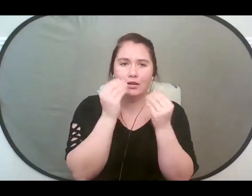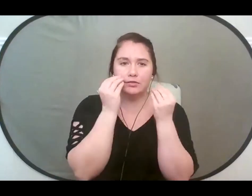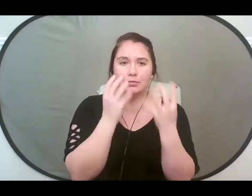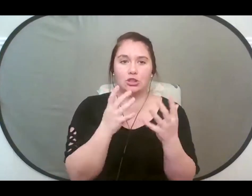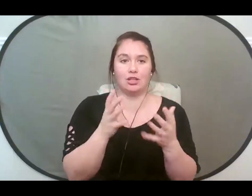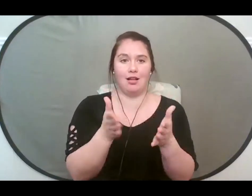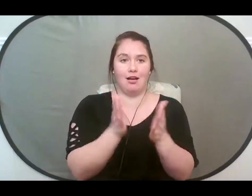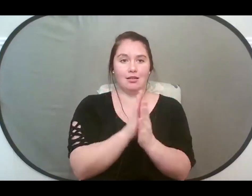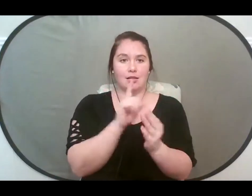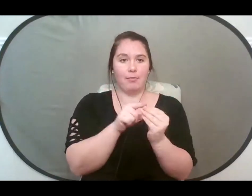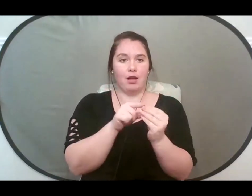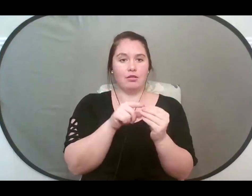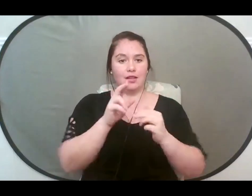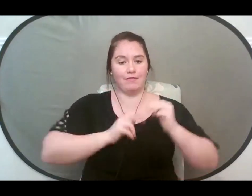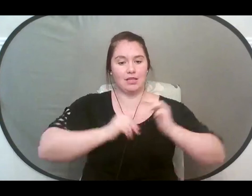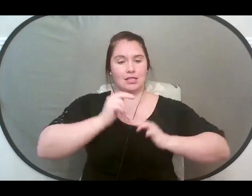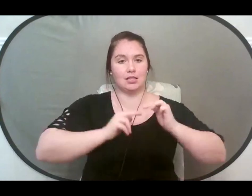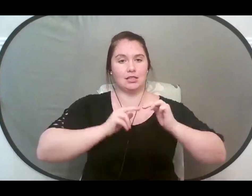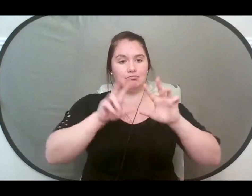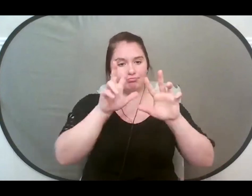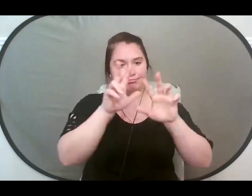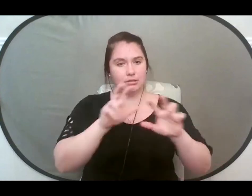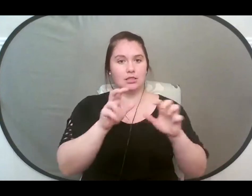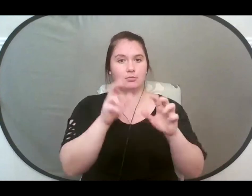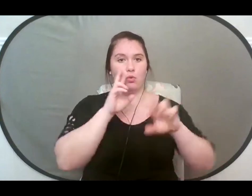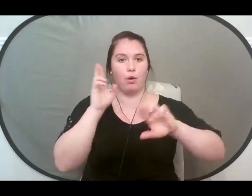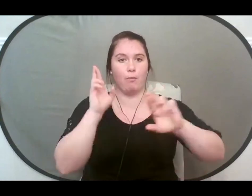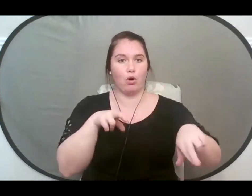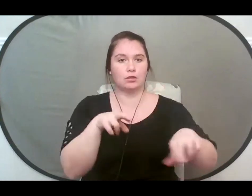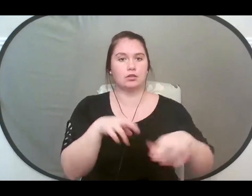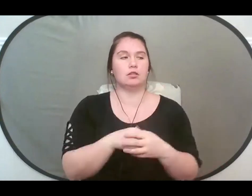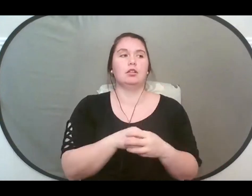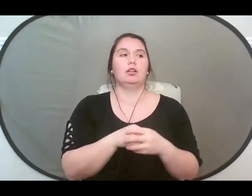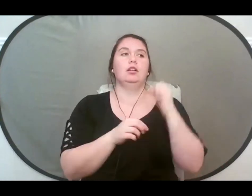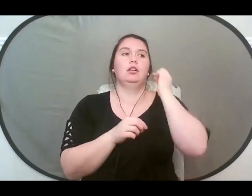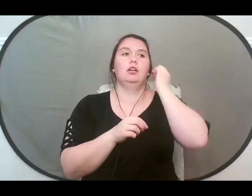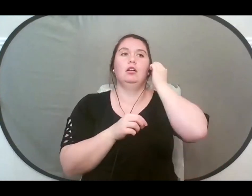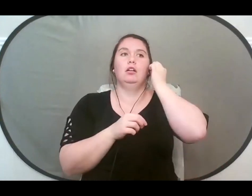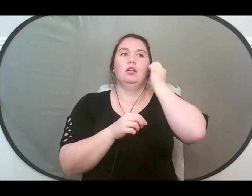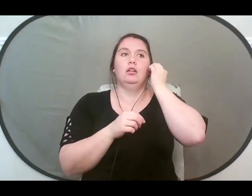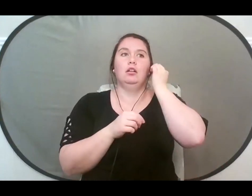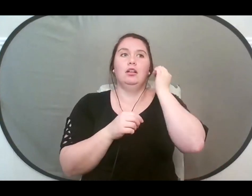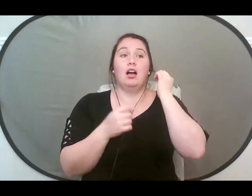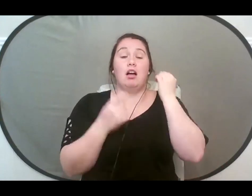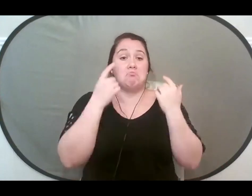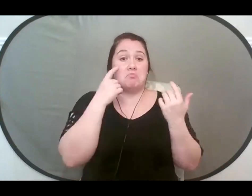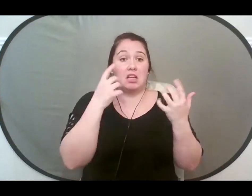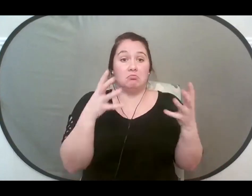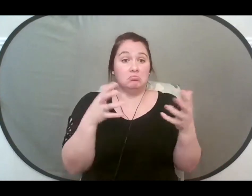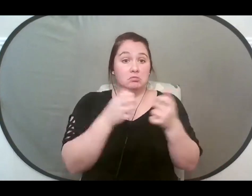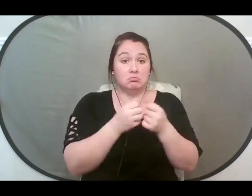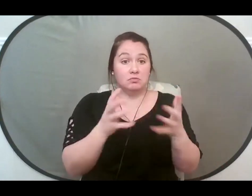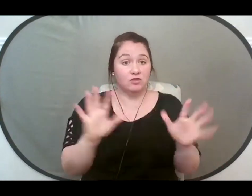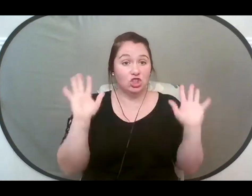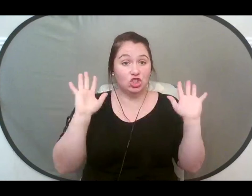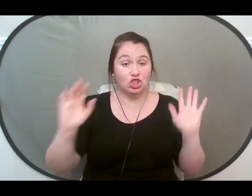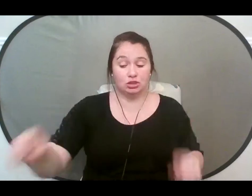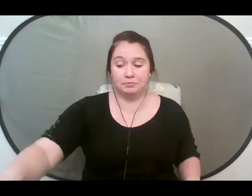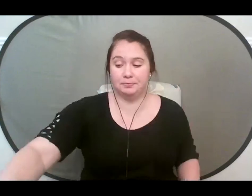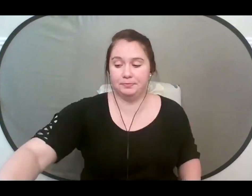facility assessment report. And I would say that pretty much summed it up.